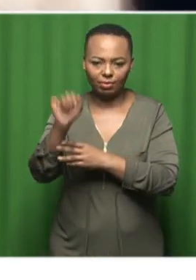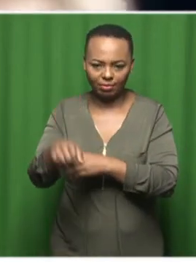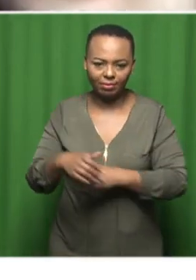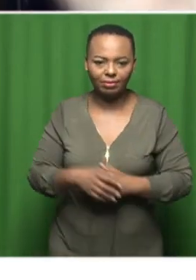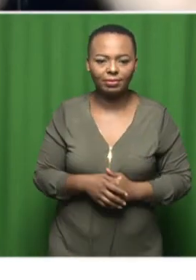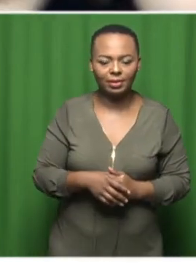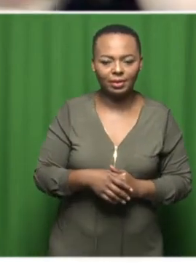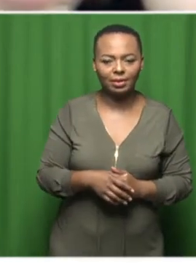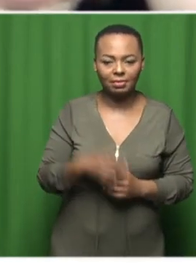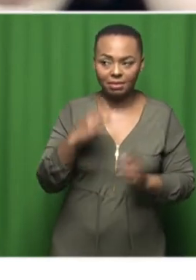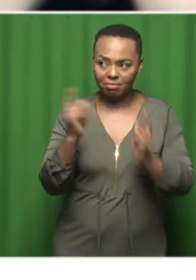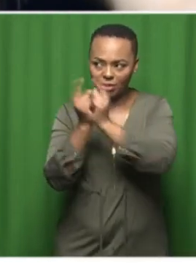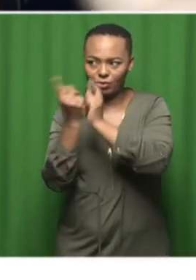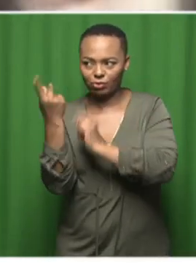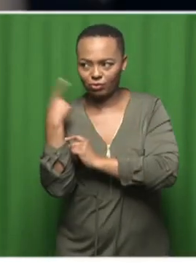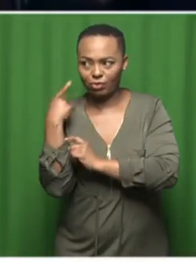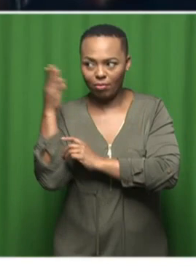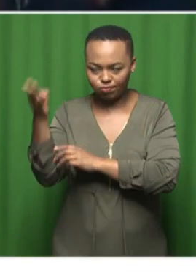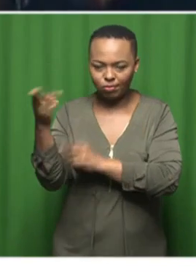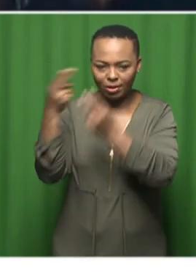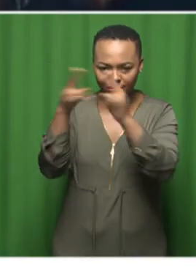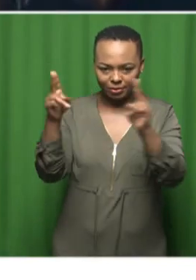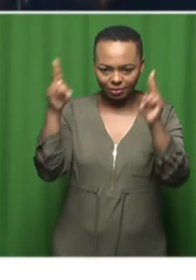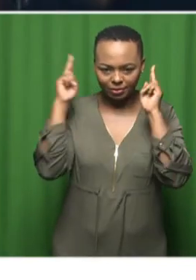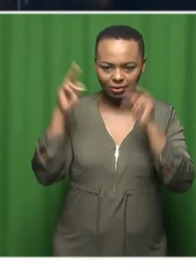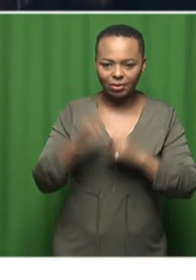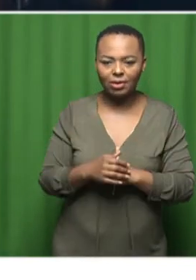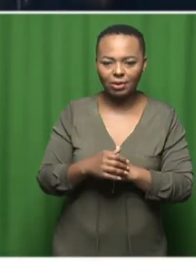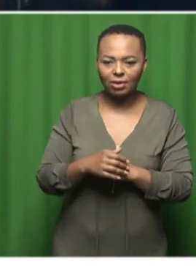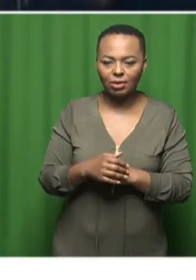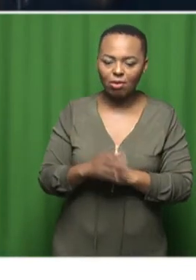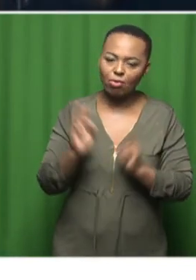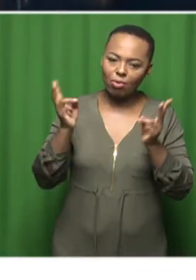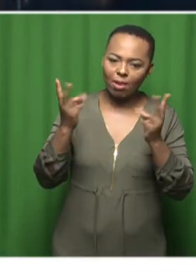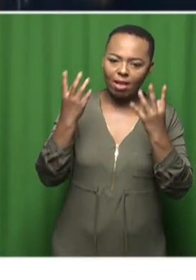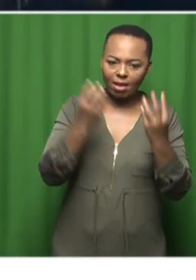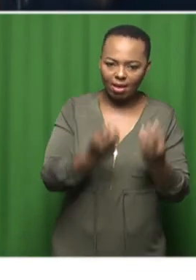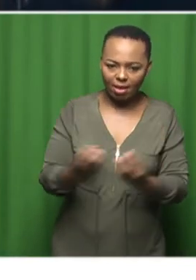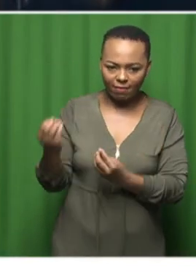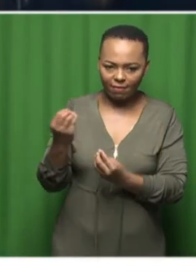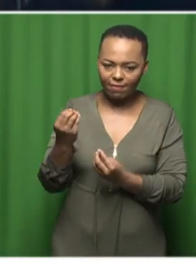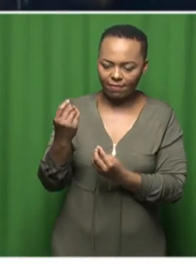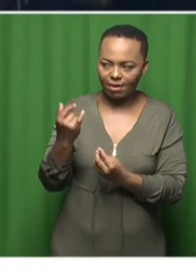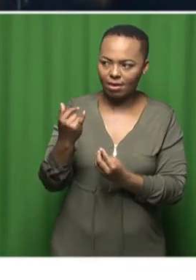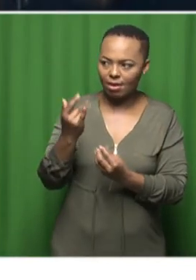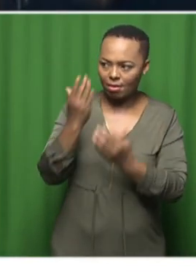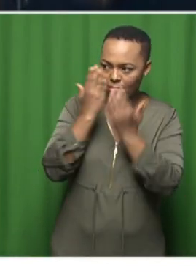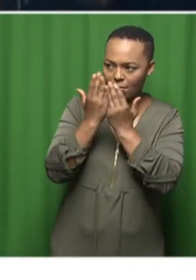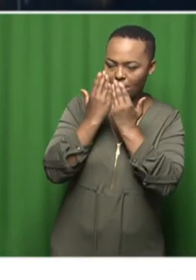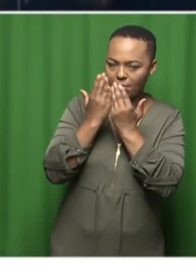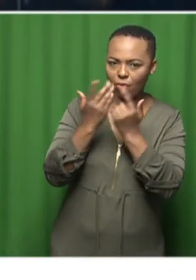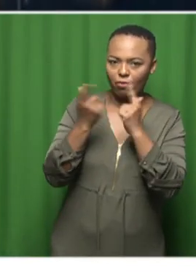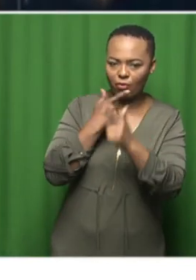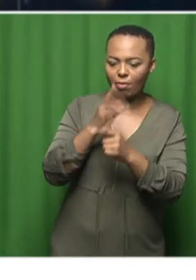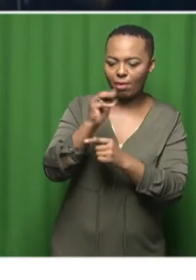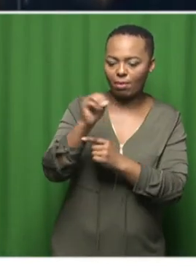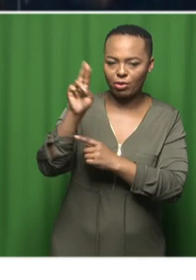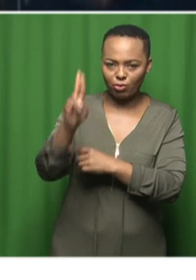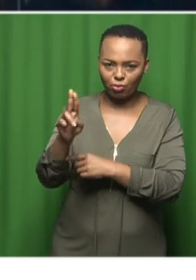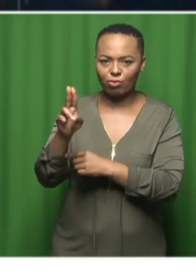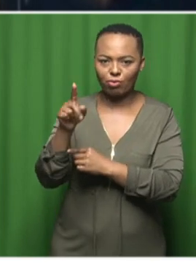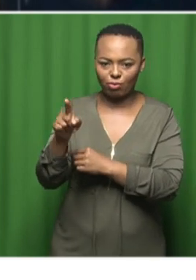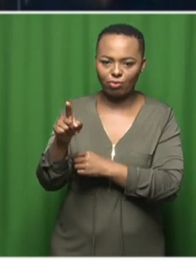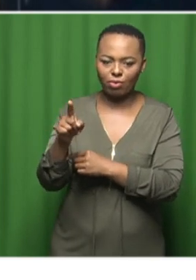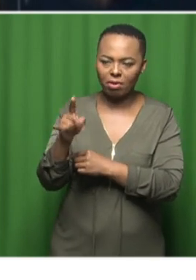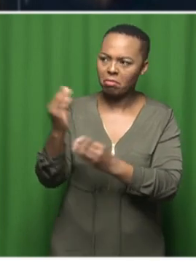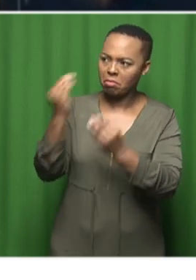and we naturally, had obviously this education that we got from NMU gave us